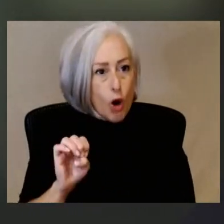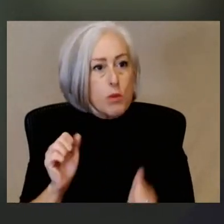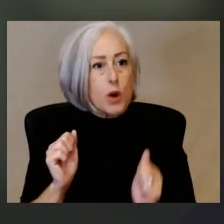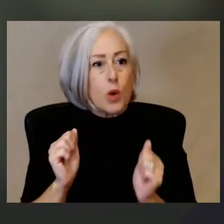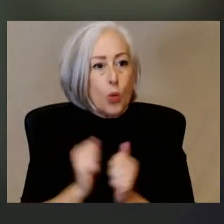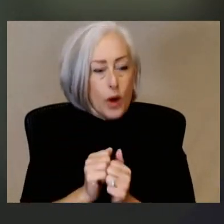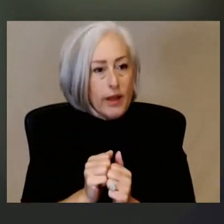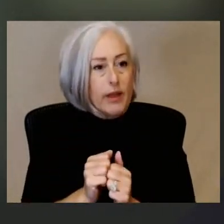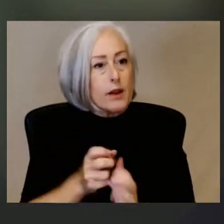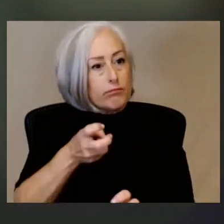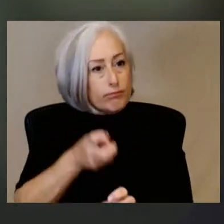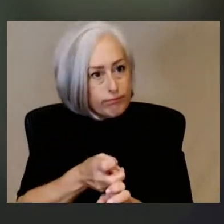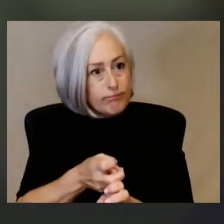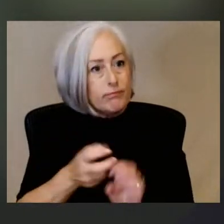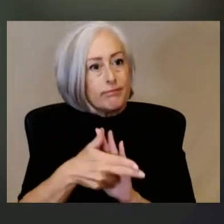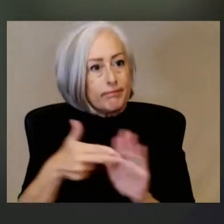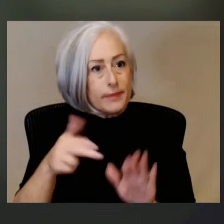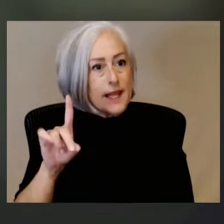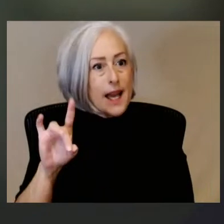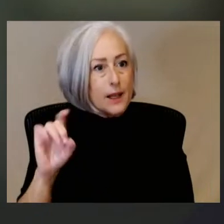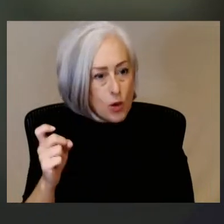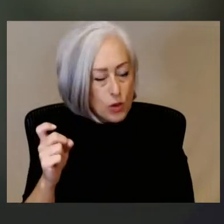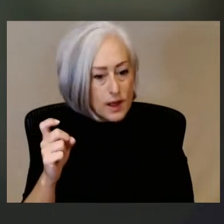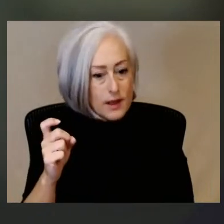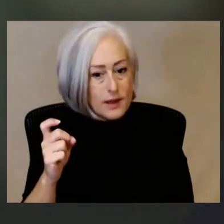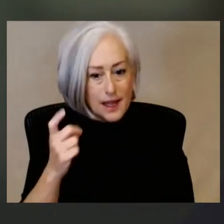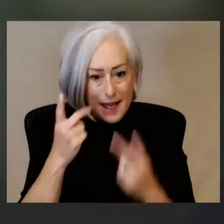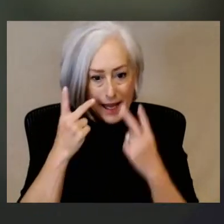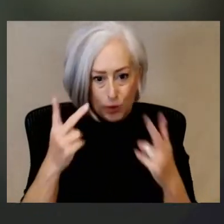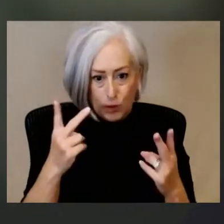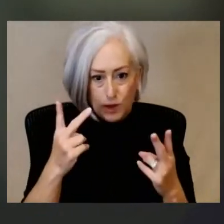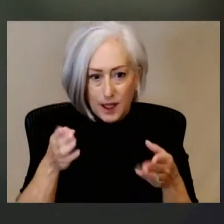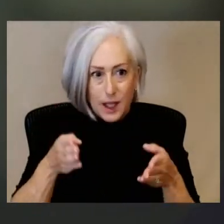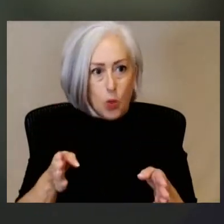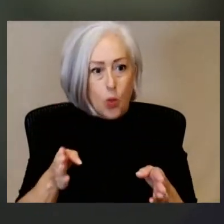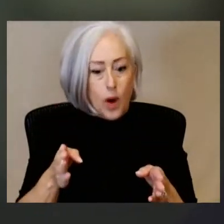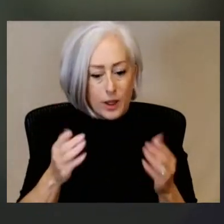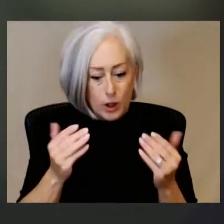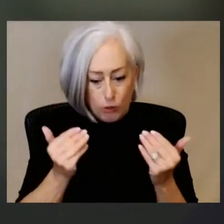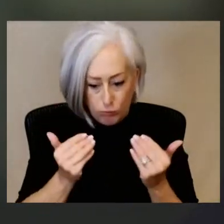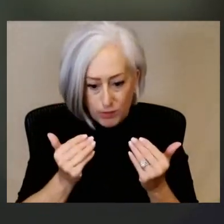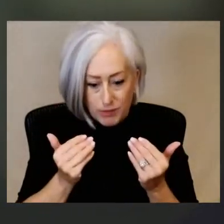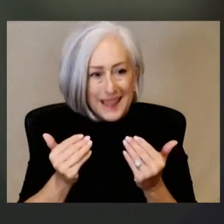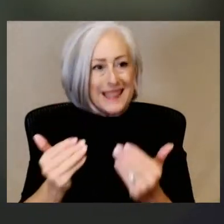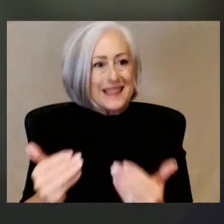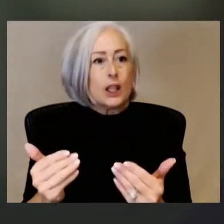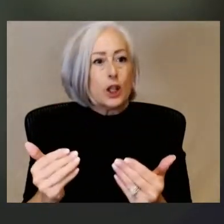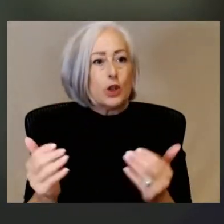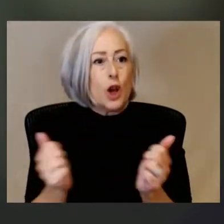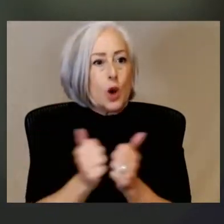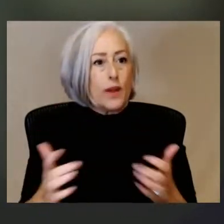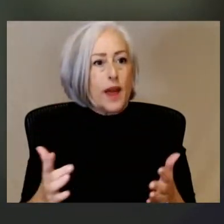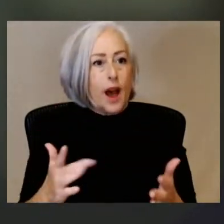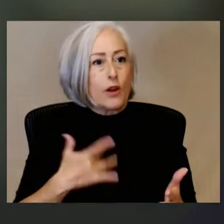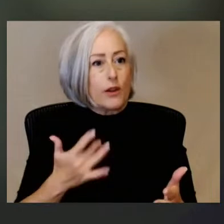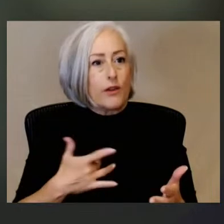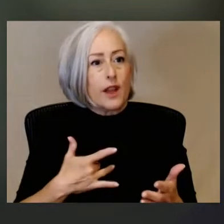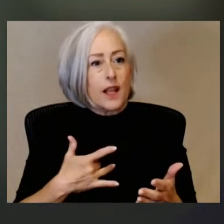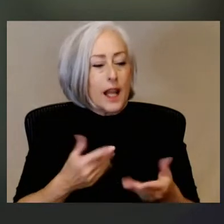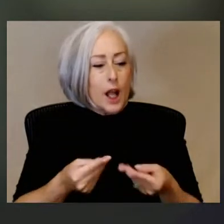tough and to see a pathway to move forward rather than to get lost in grief and